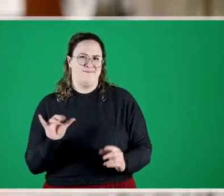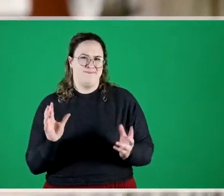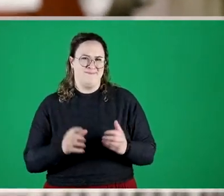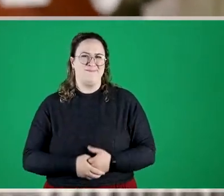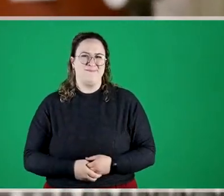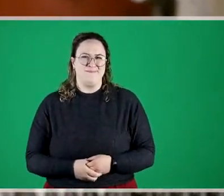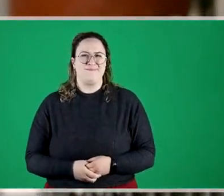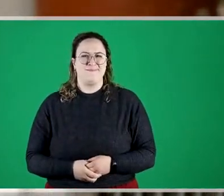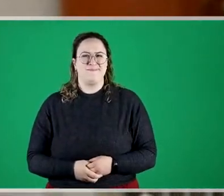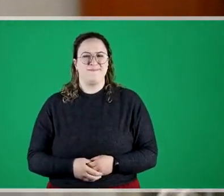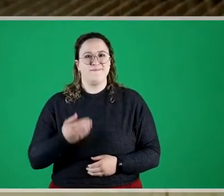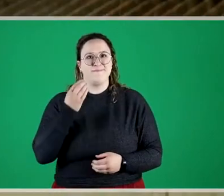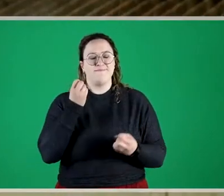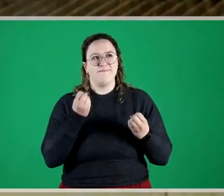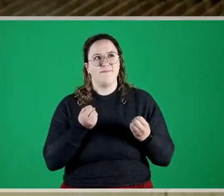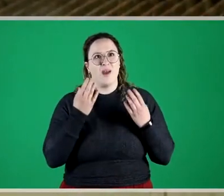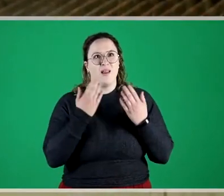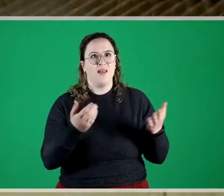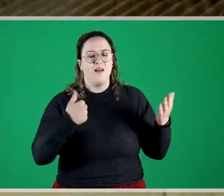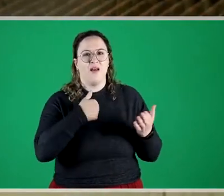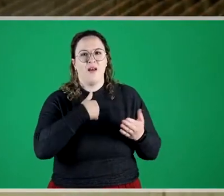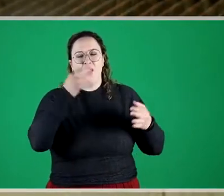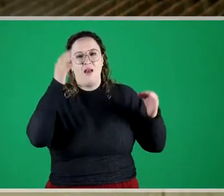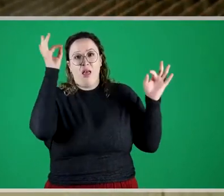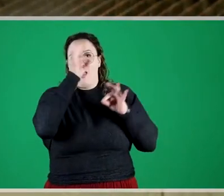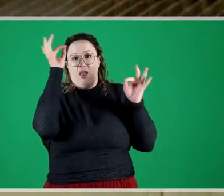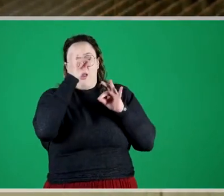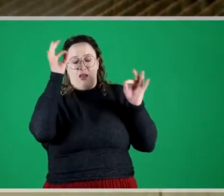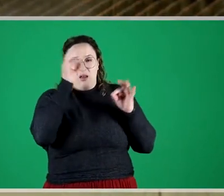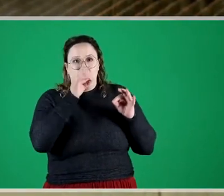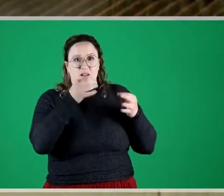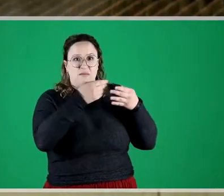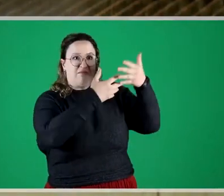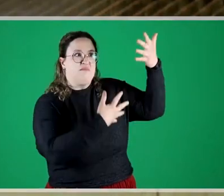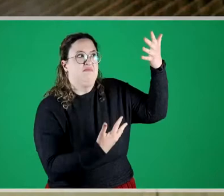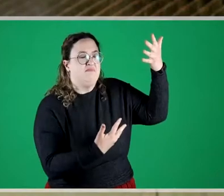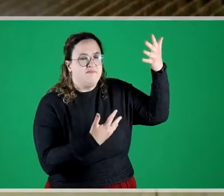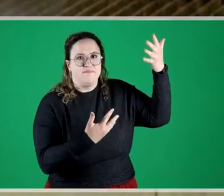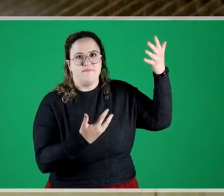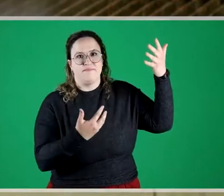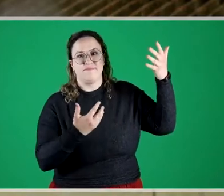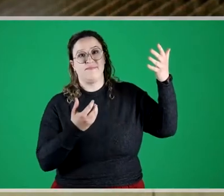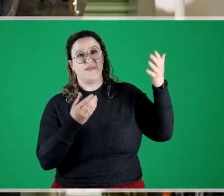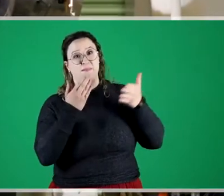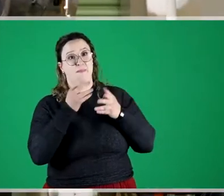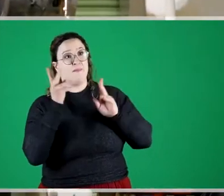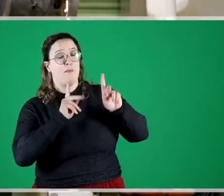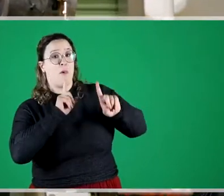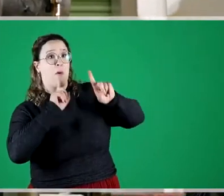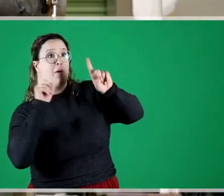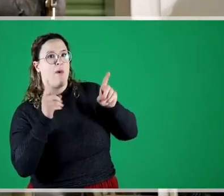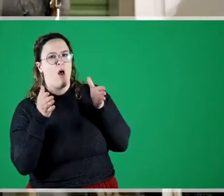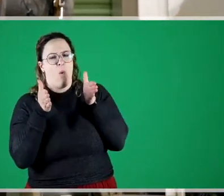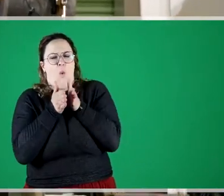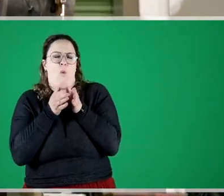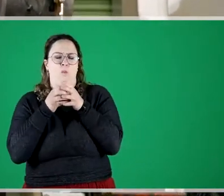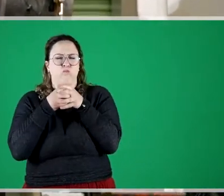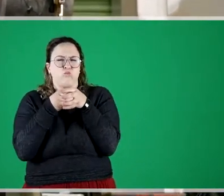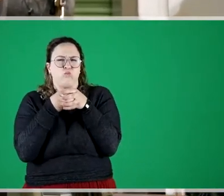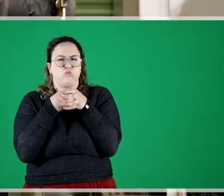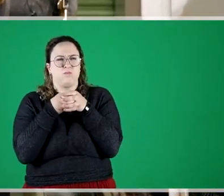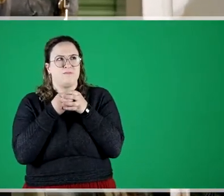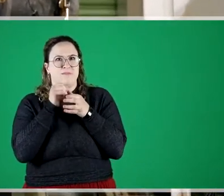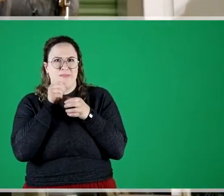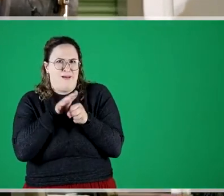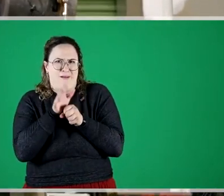We have so many questions, right? And if we only have one or two or three people coming up with the ideas, we're maybe not capturing